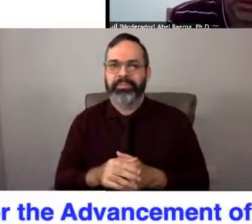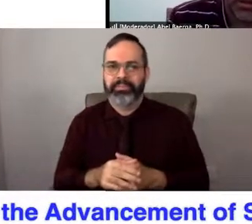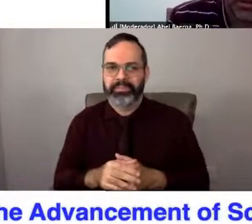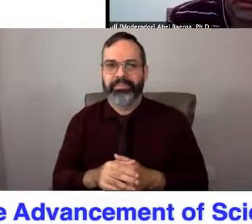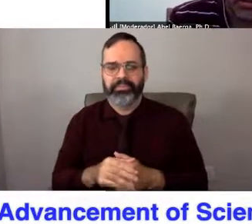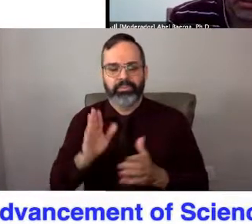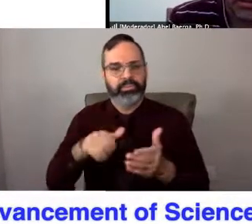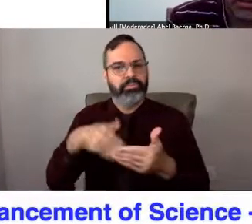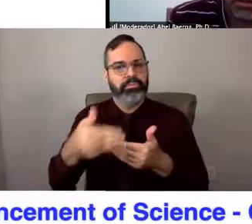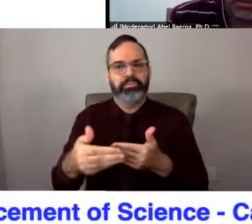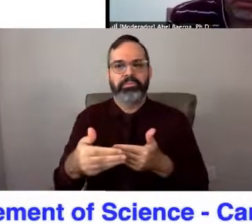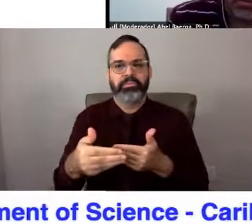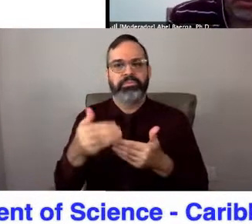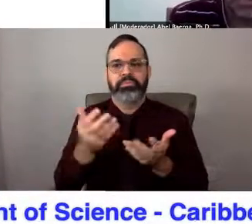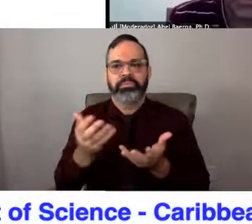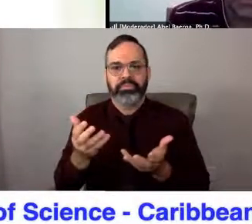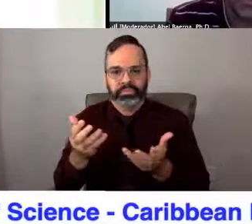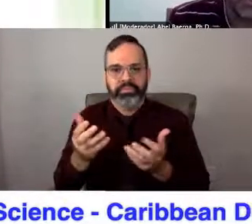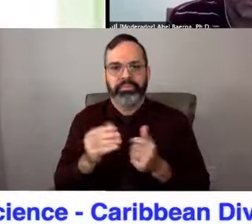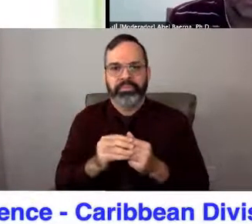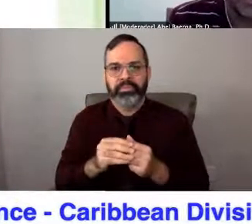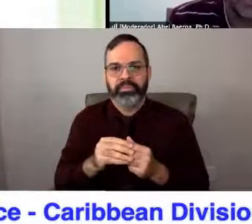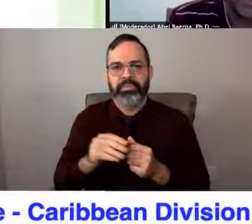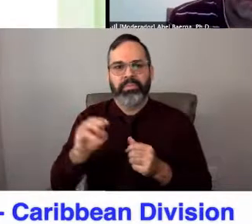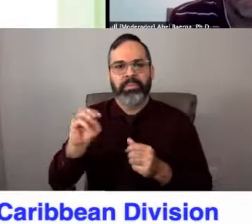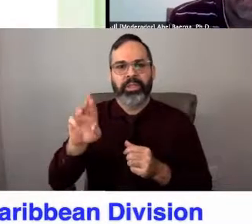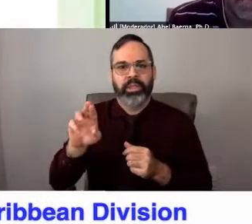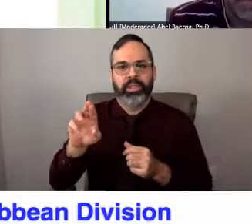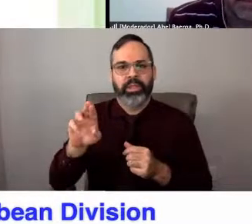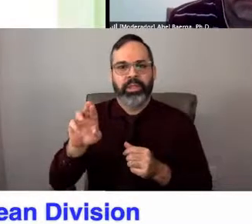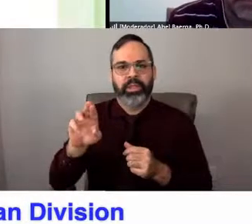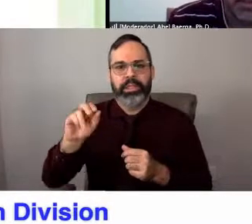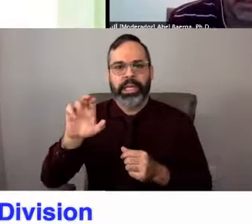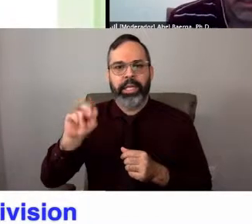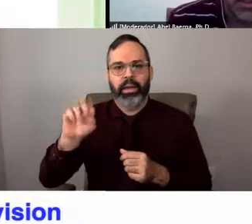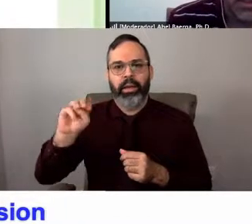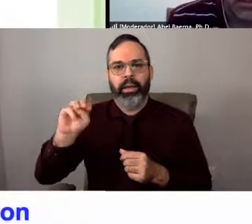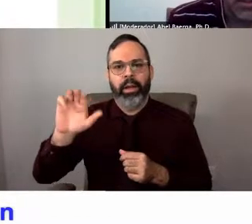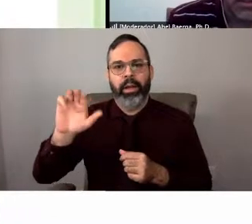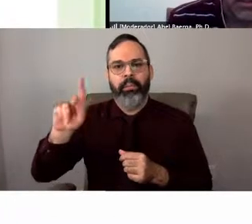on with Mr. Cristian Malpica.